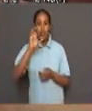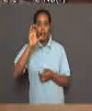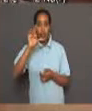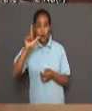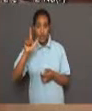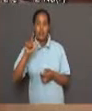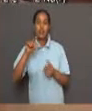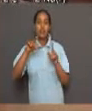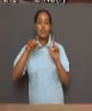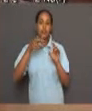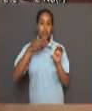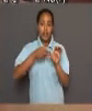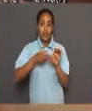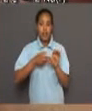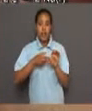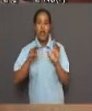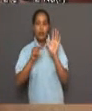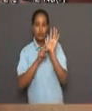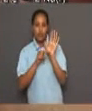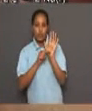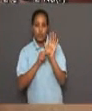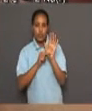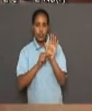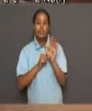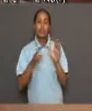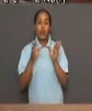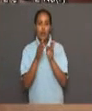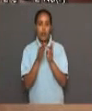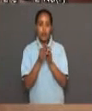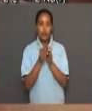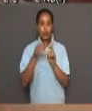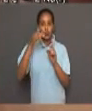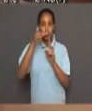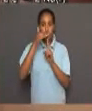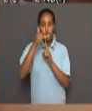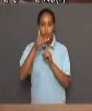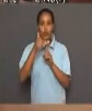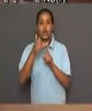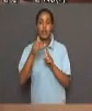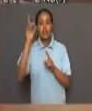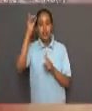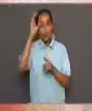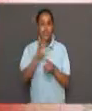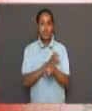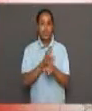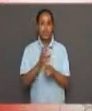Chlorine gas forms at the anode and is collected at the top of the Downs